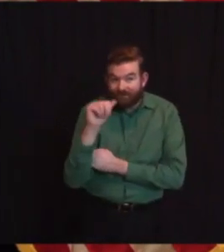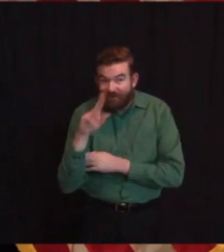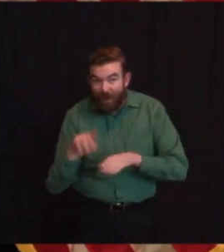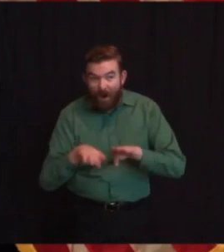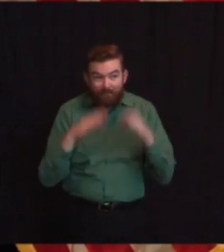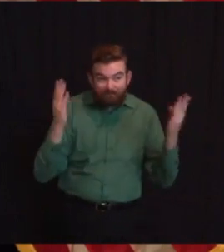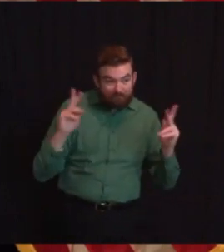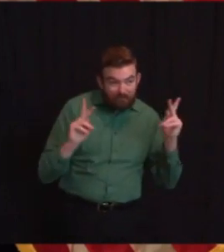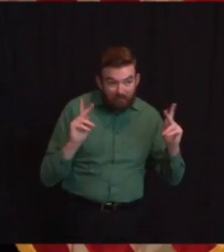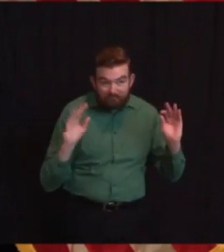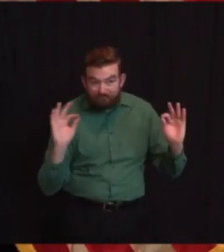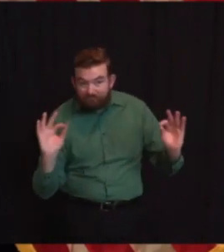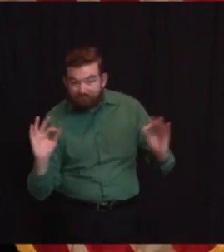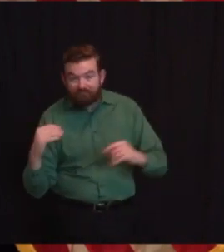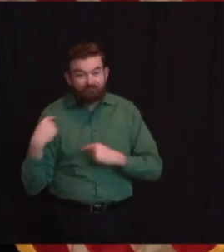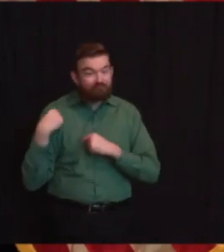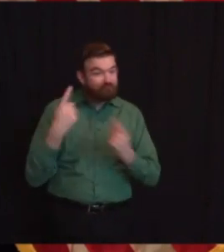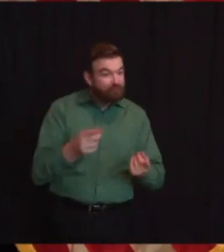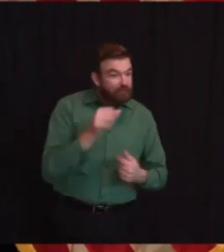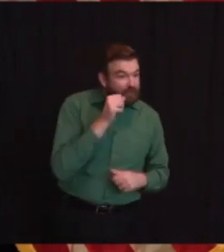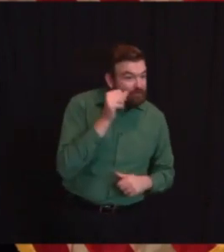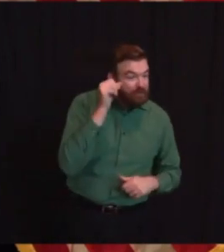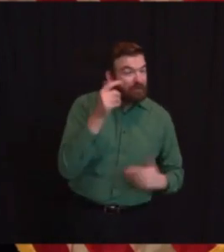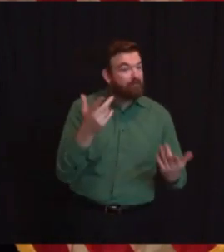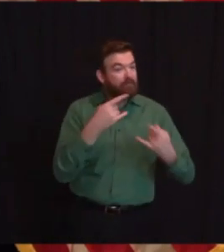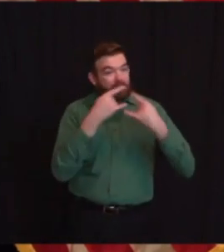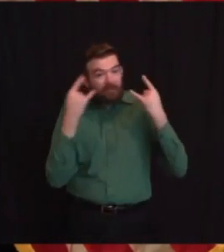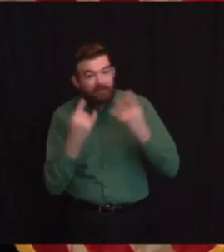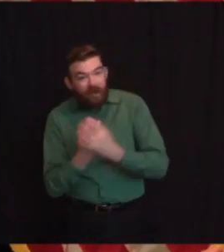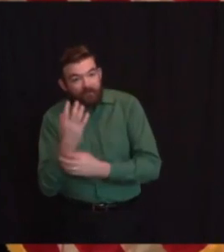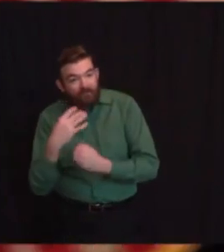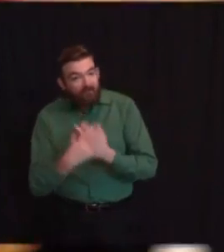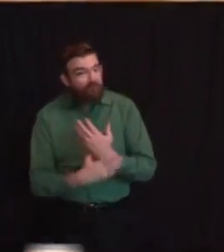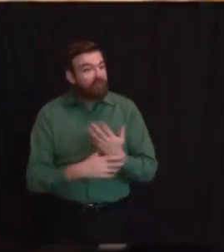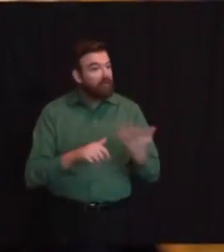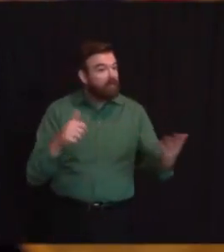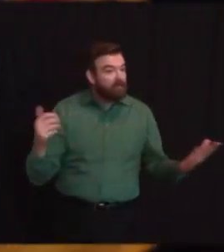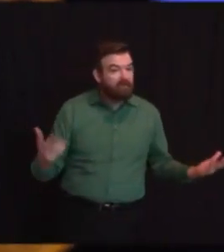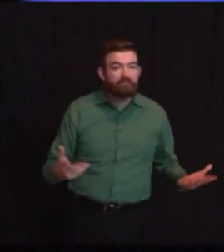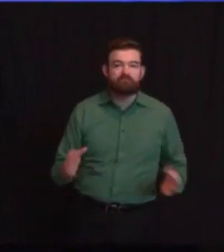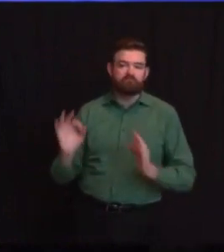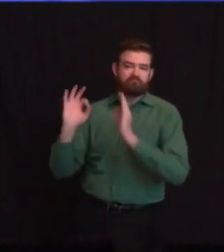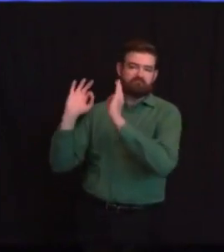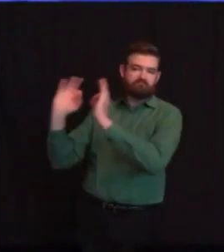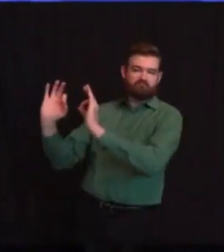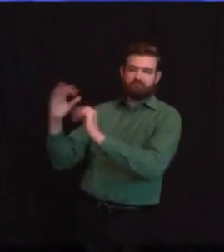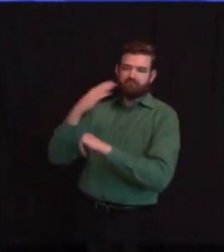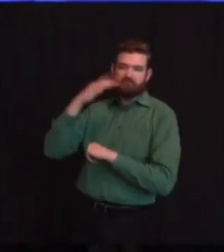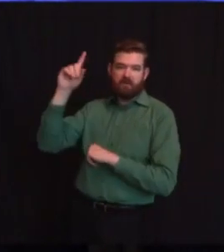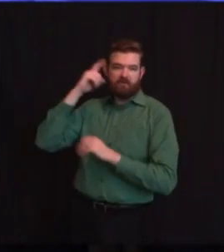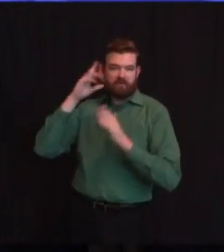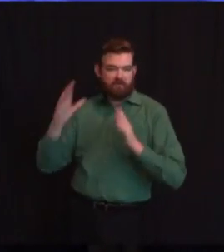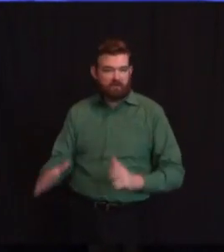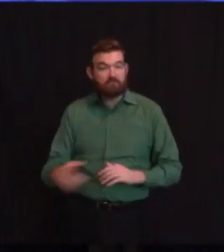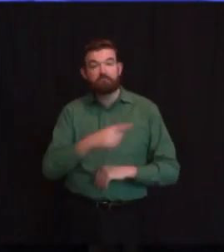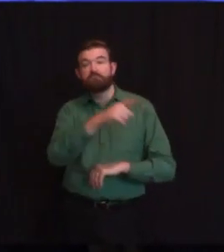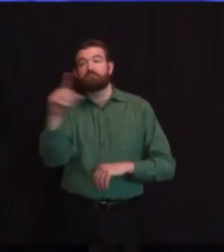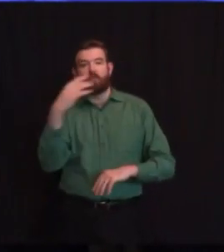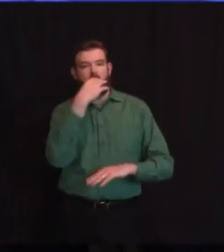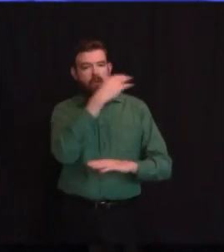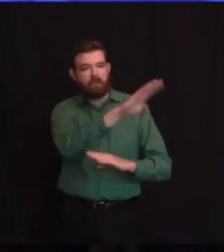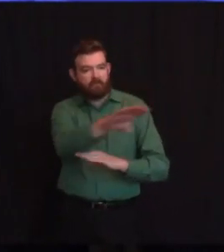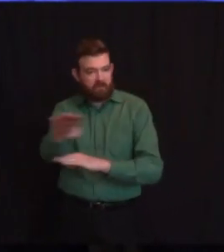anything overnight, you've got PPE, other infrastructure, any other matters. Thank you, Pat. Yes, sir. Thank you, Governor. Good afternoon, everyone. A